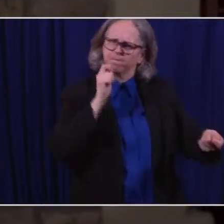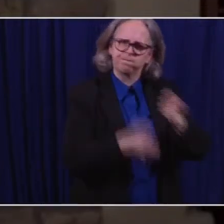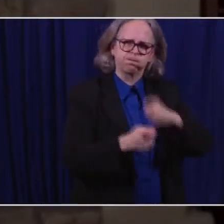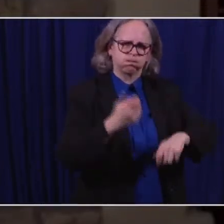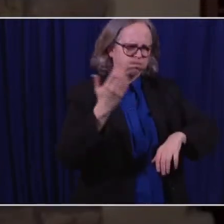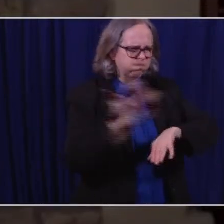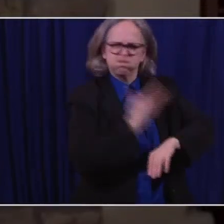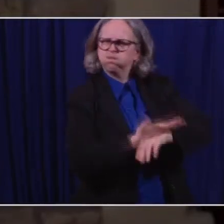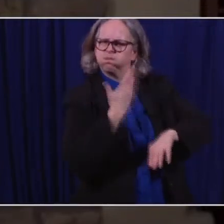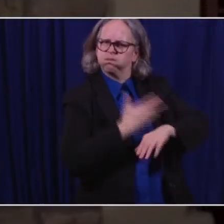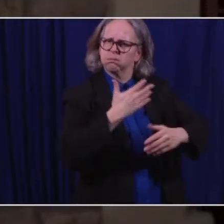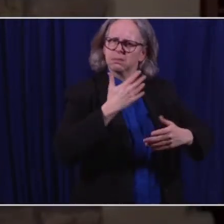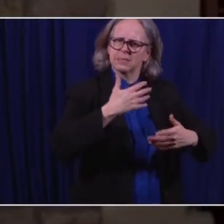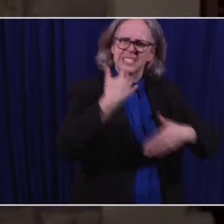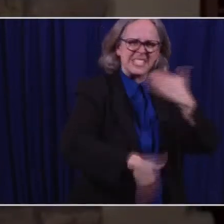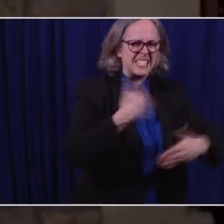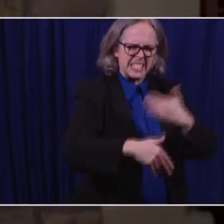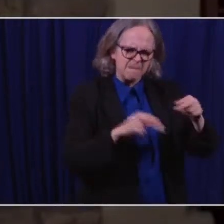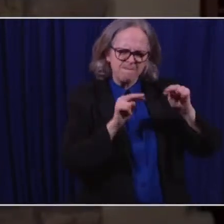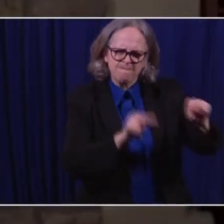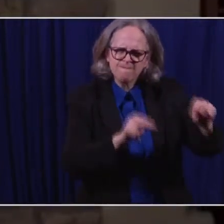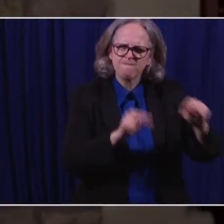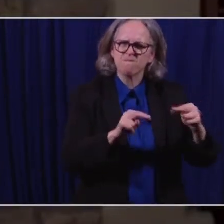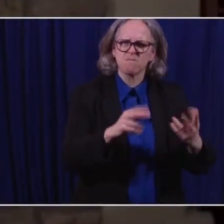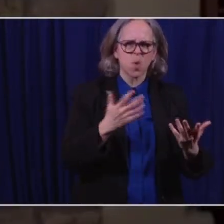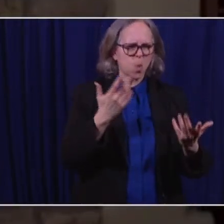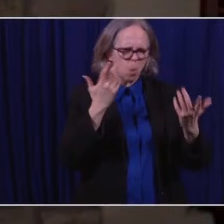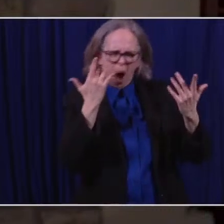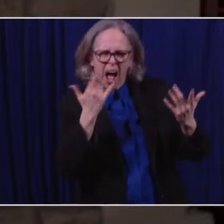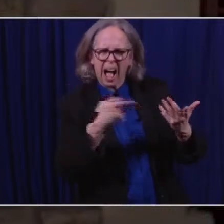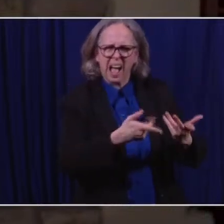in that kind of expertise.